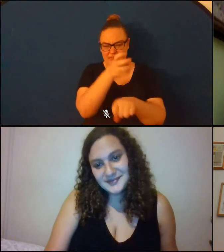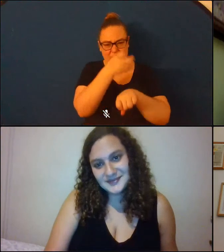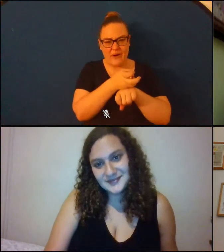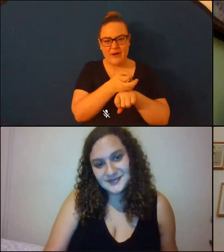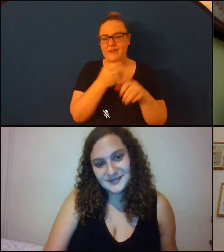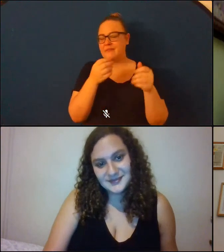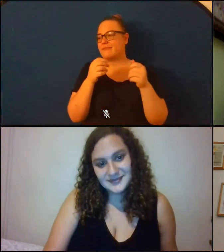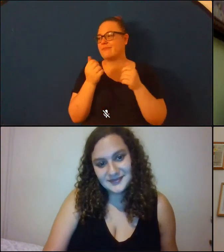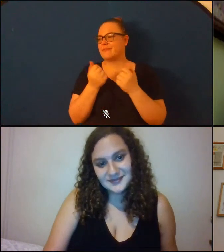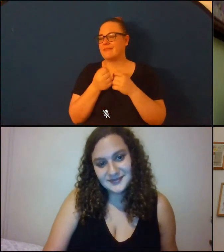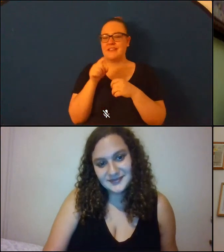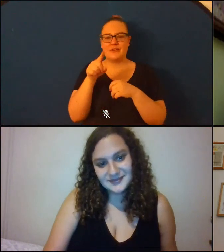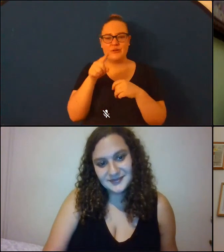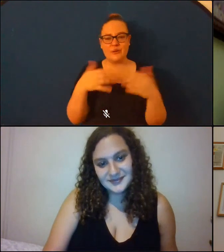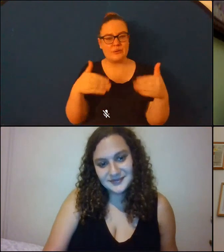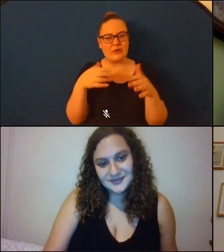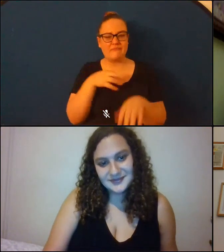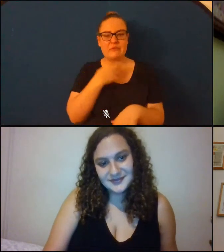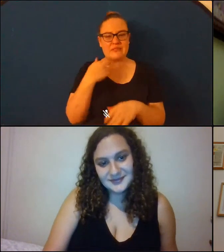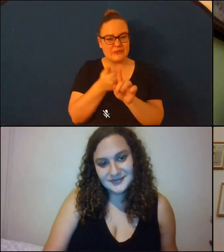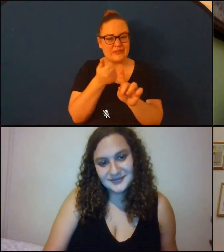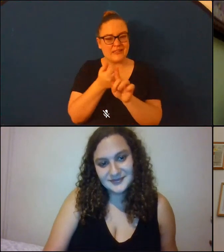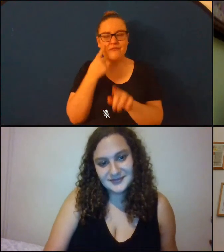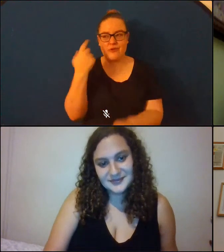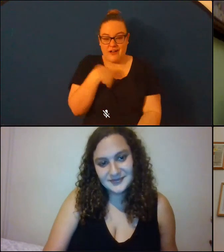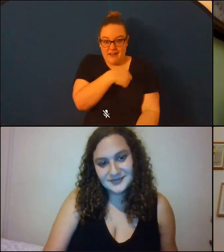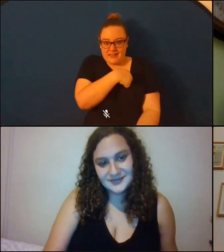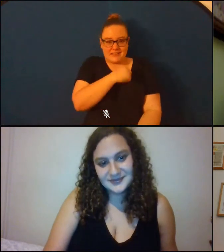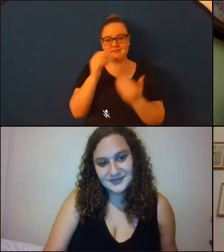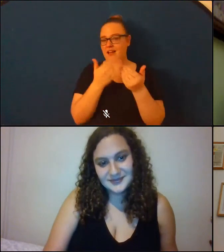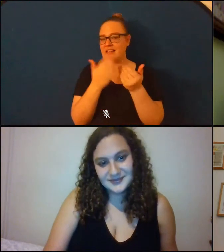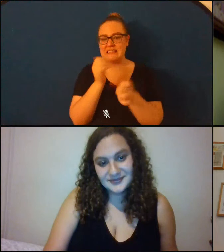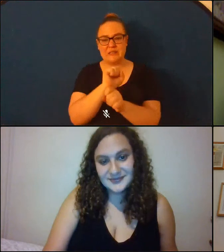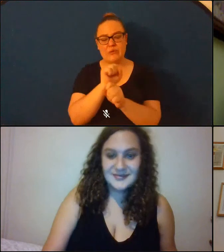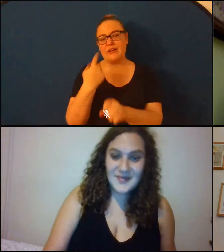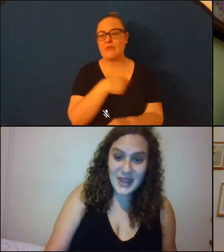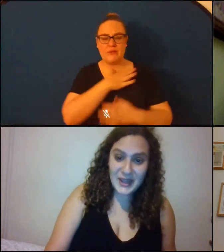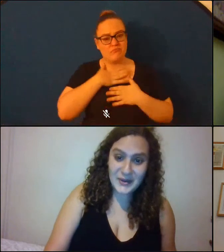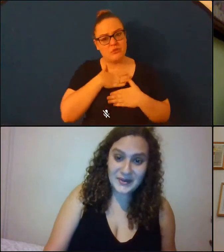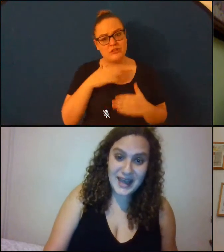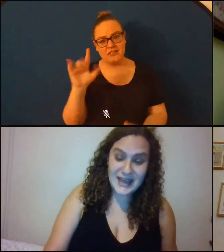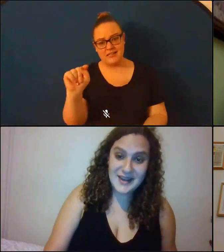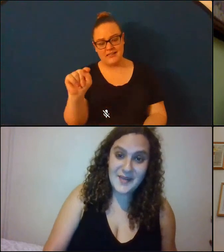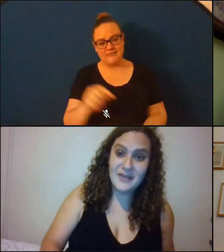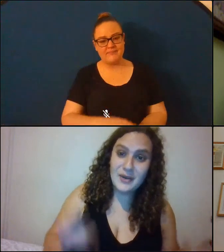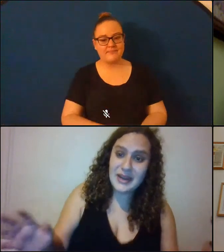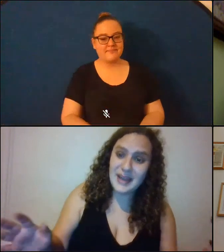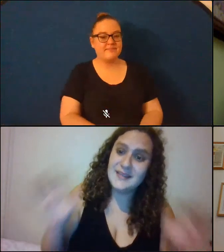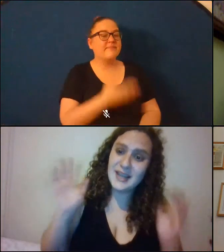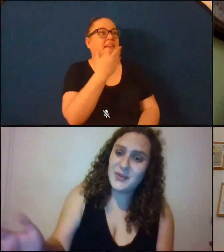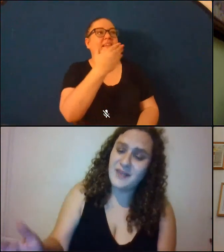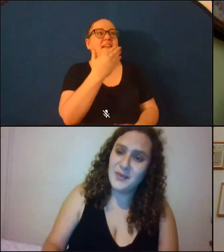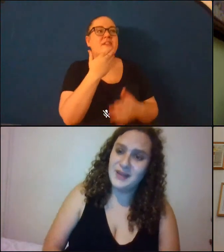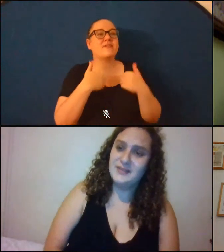of us, and it is very appreciated. It's not easy work, and we are grateful. Thank you. And Thank you. have a great